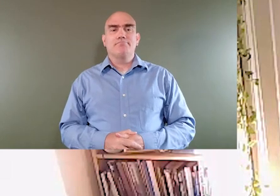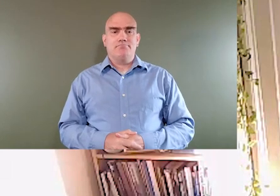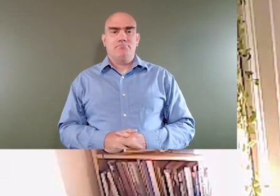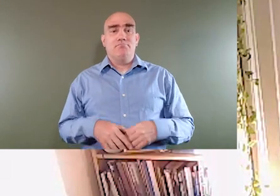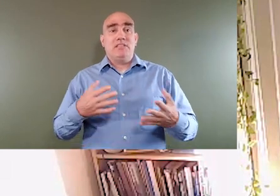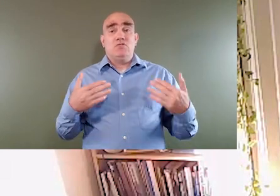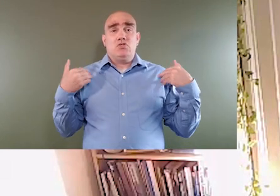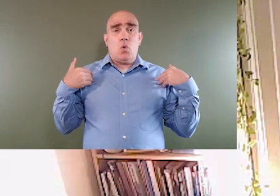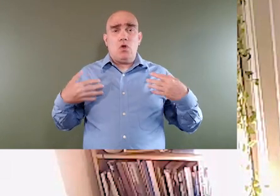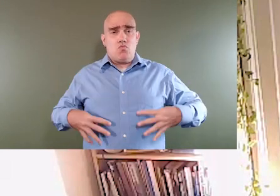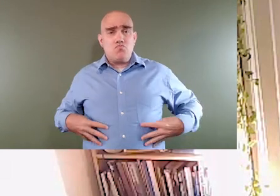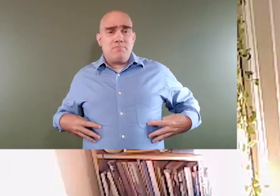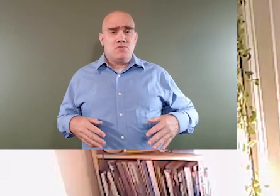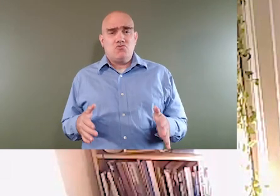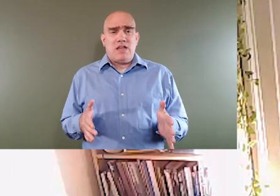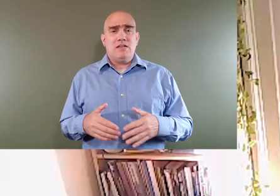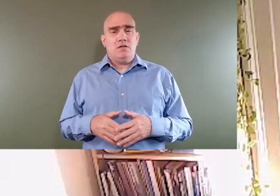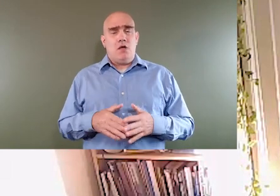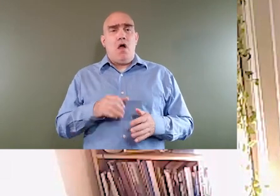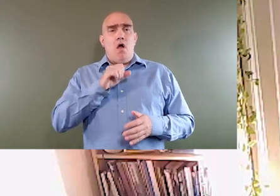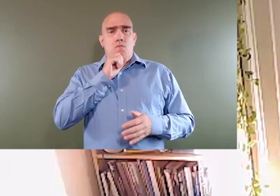and the ribs a shake. Let your breath go.